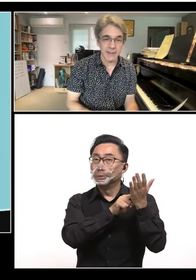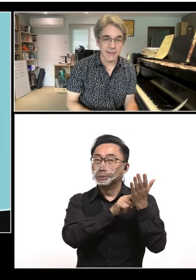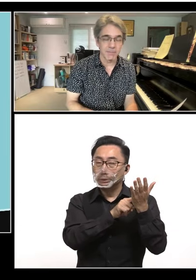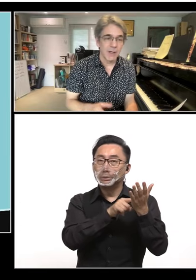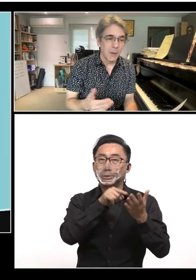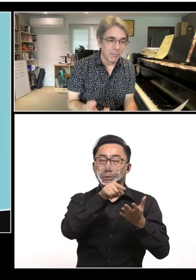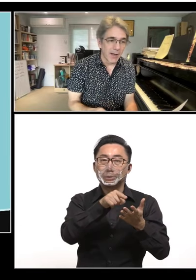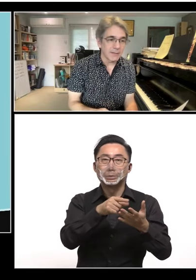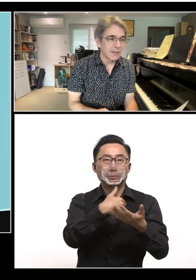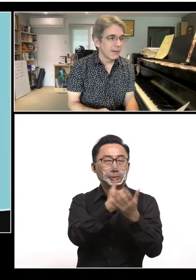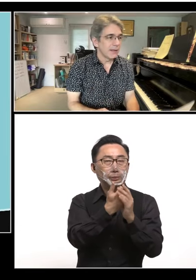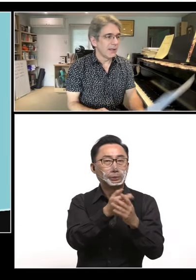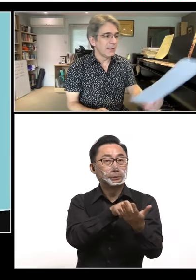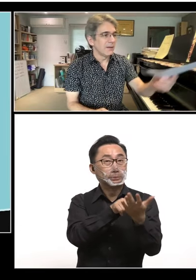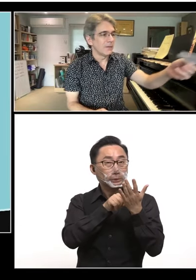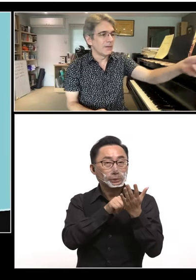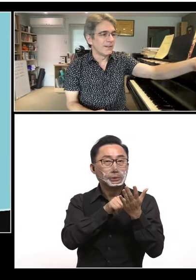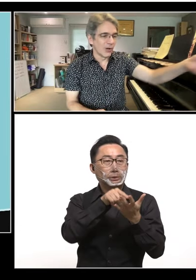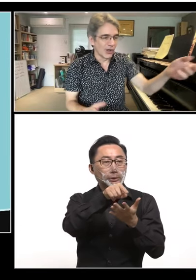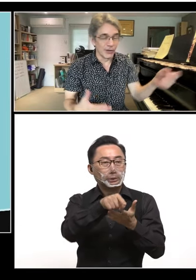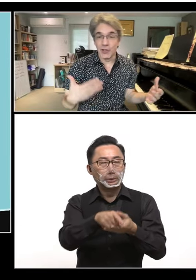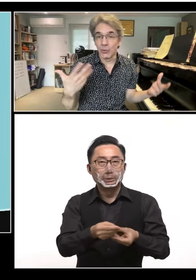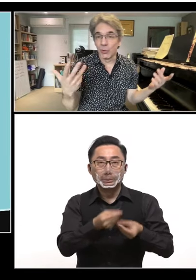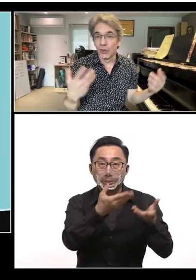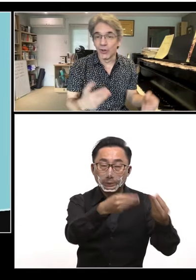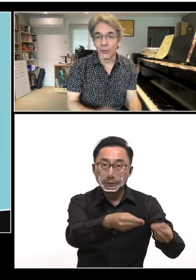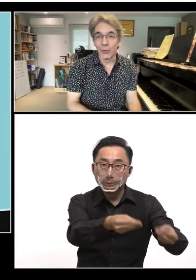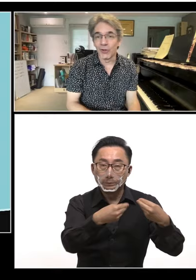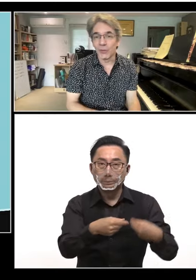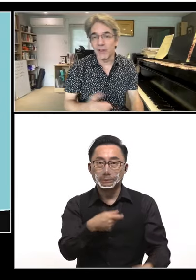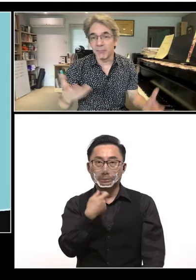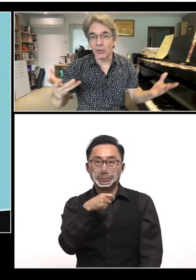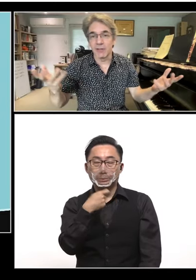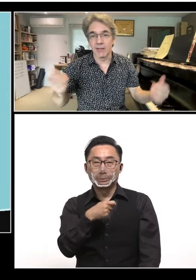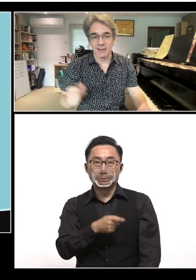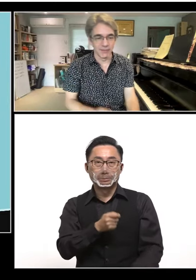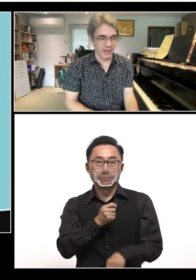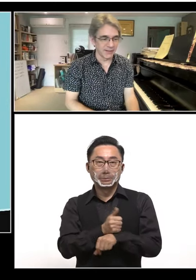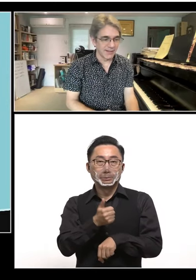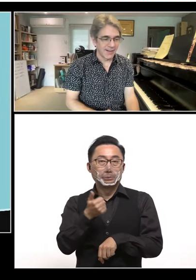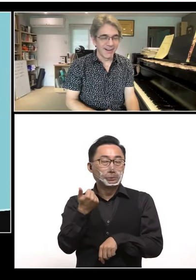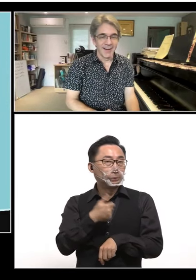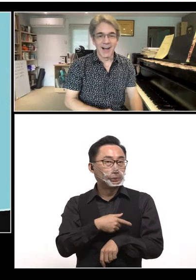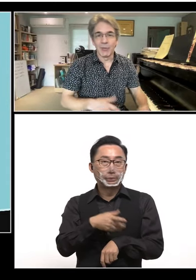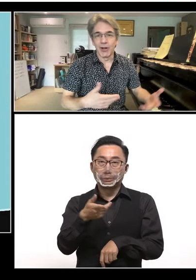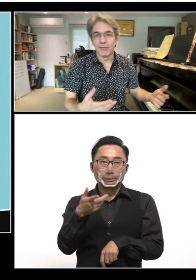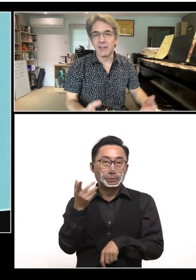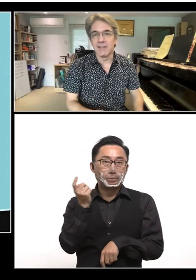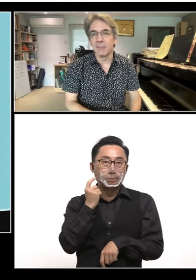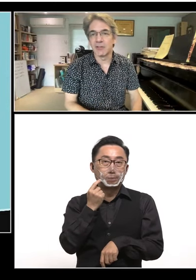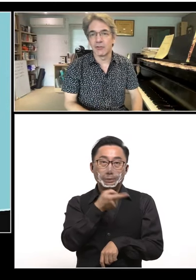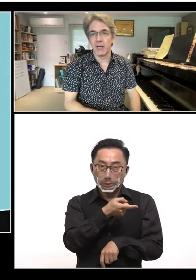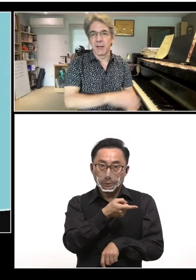very easy. But in our visual world, the world that we most of us live in, I would